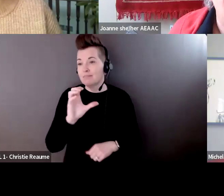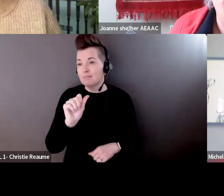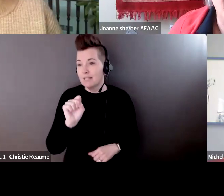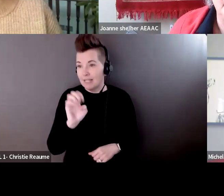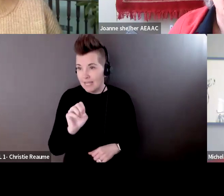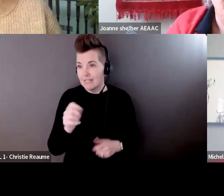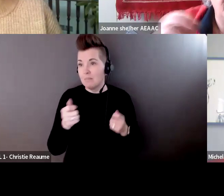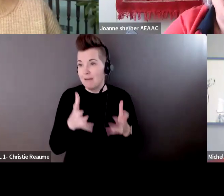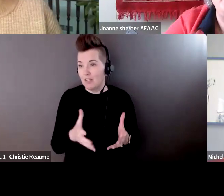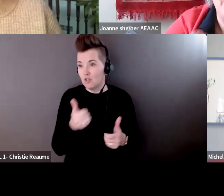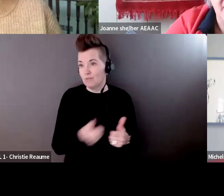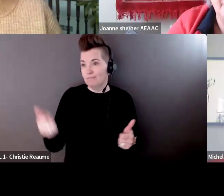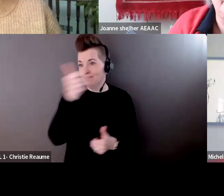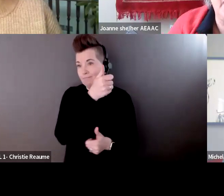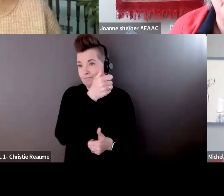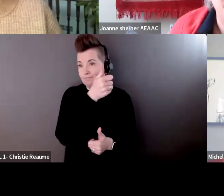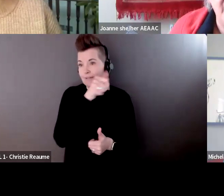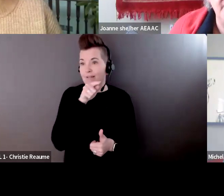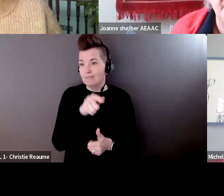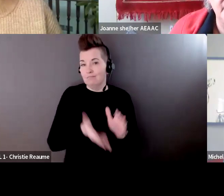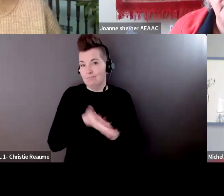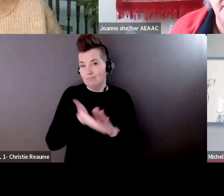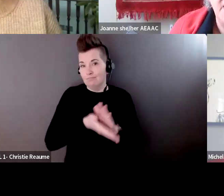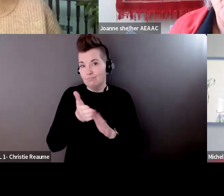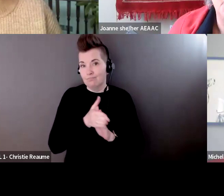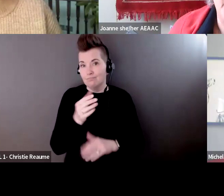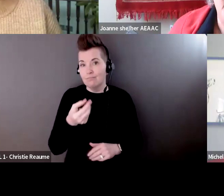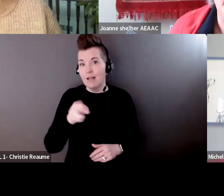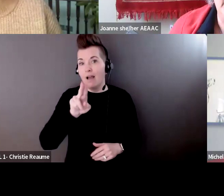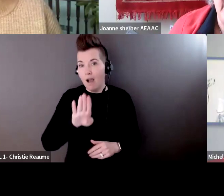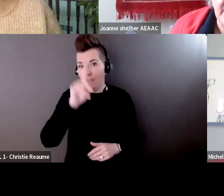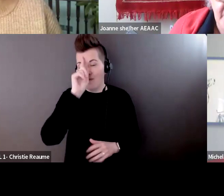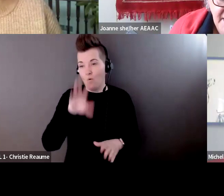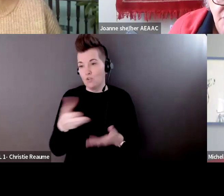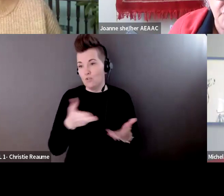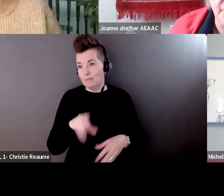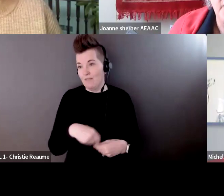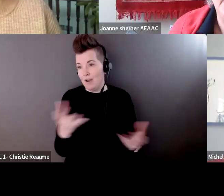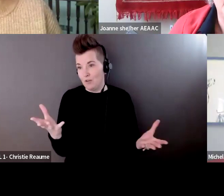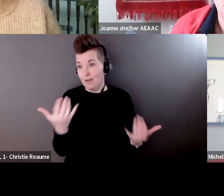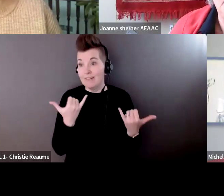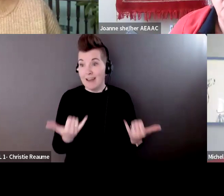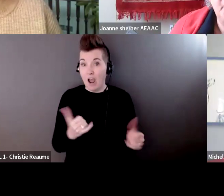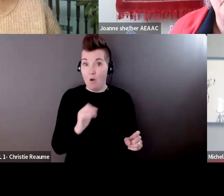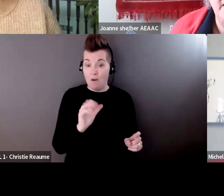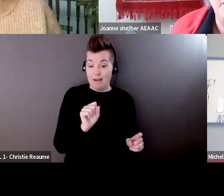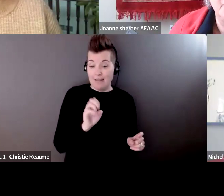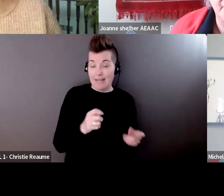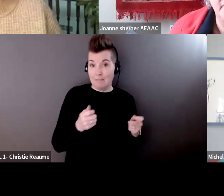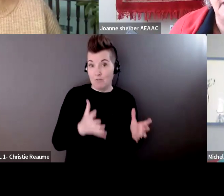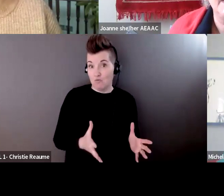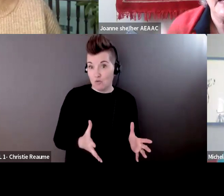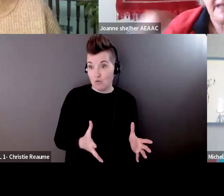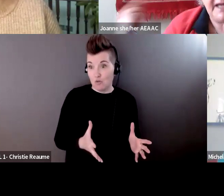helm of the hub of providing services. So now the case manager is the one who's providing